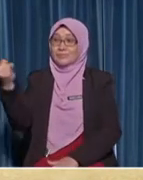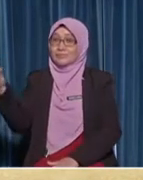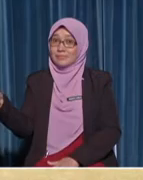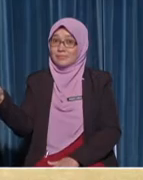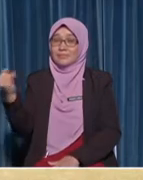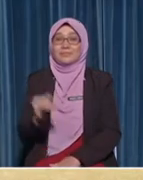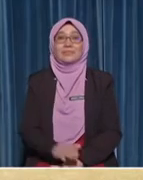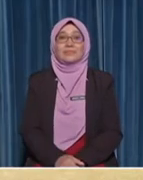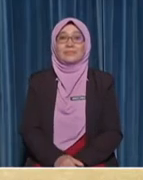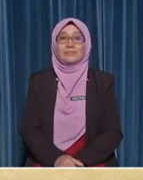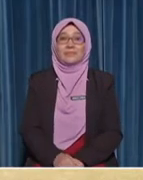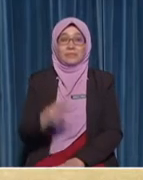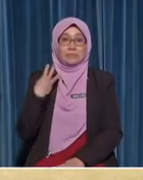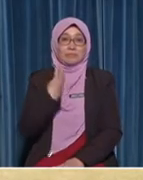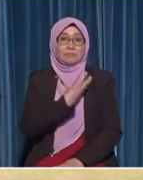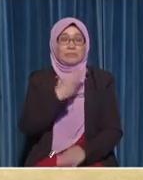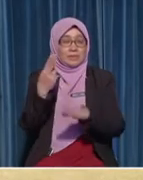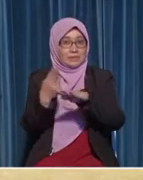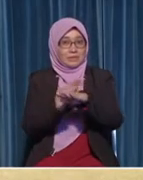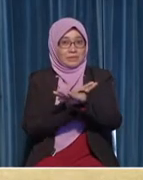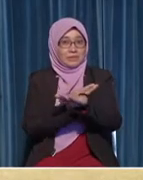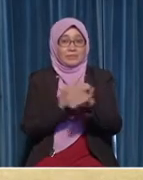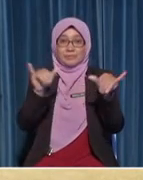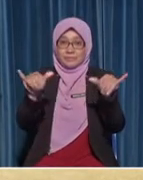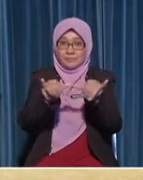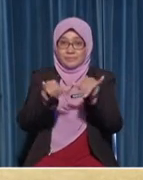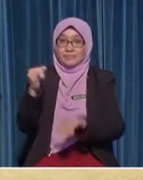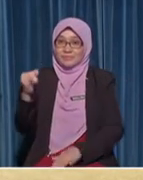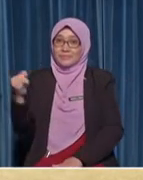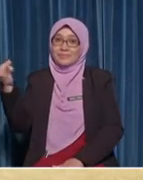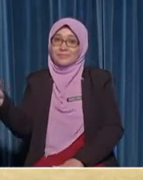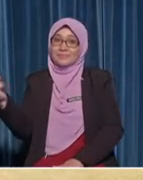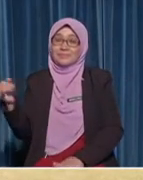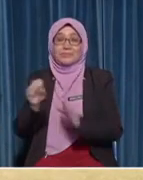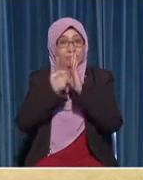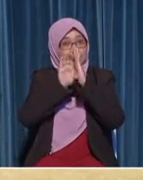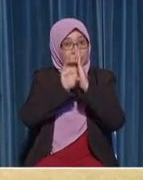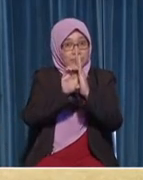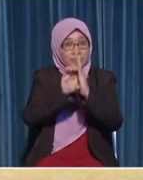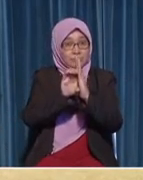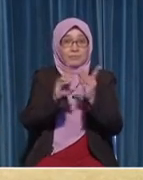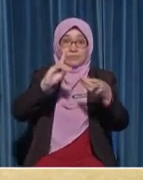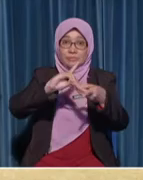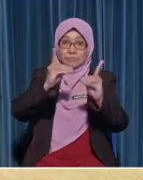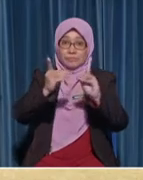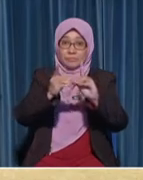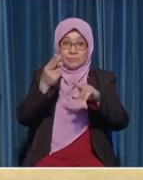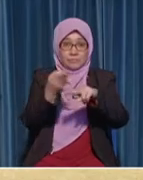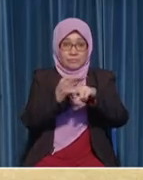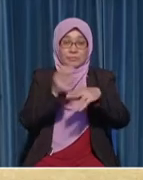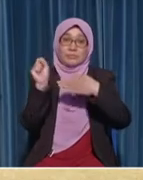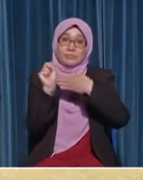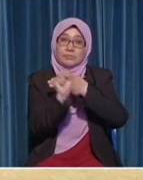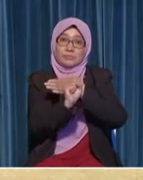instruments. We use measuring instruments such as digital weighing